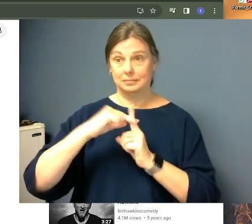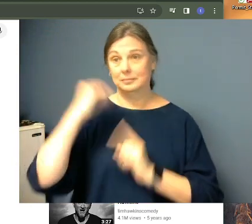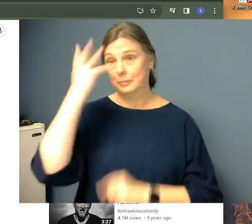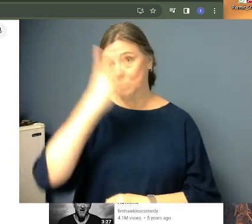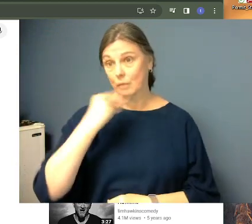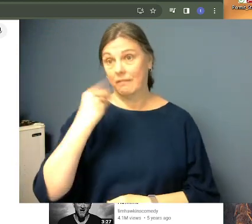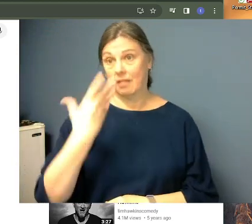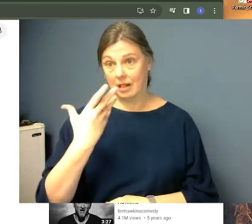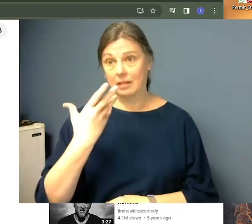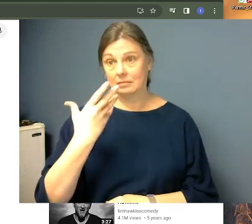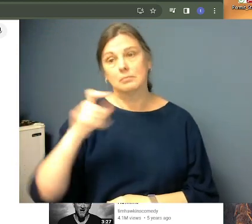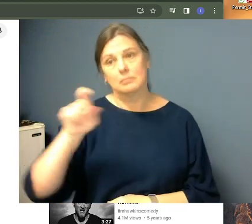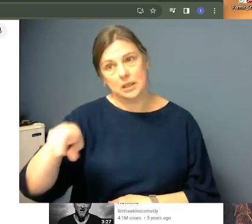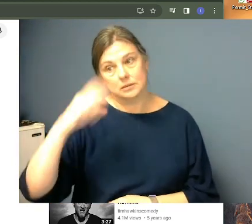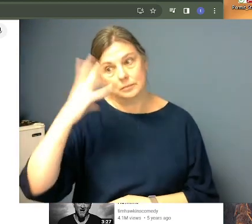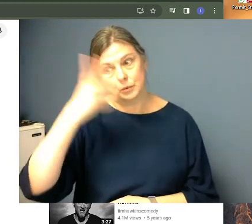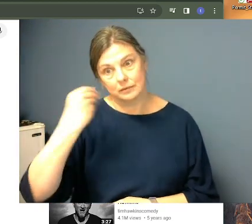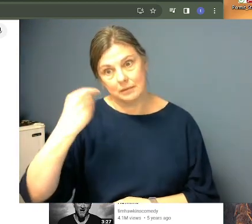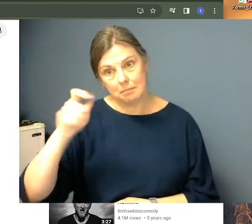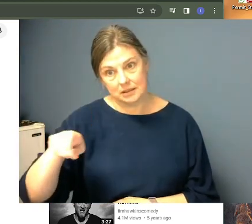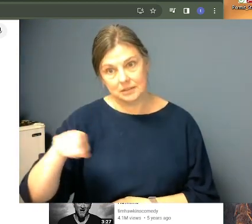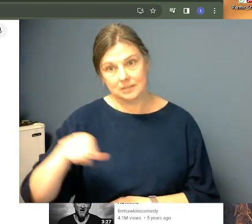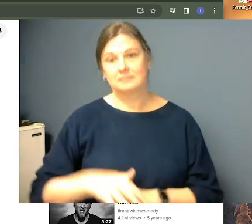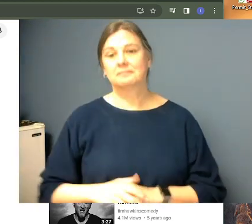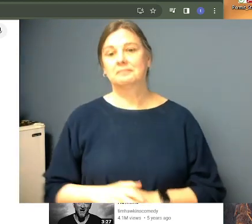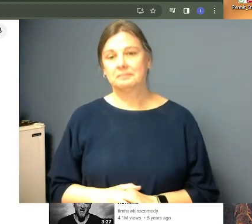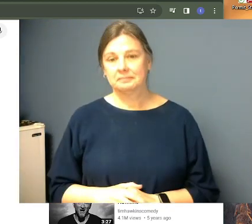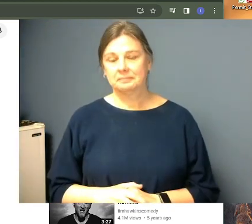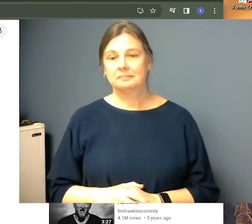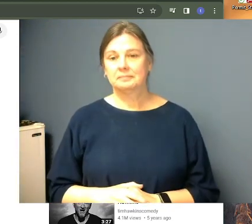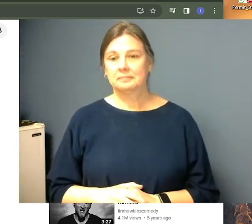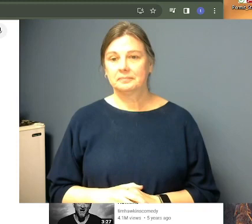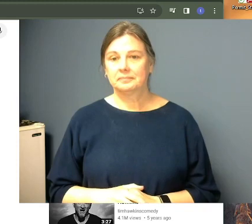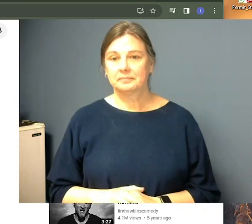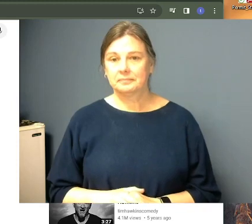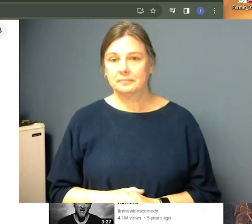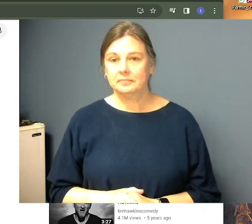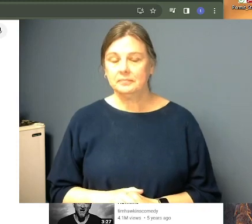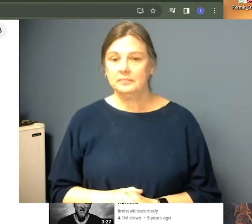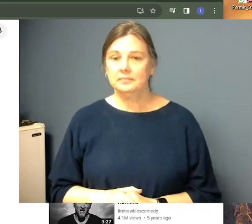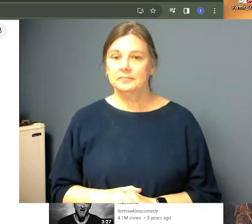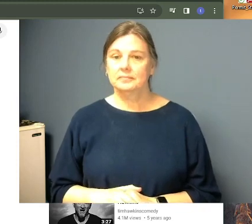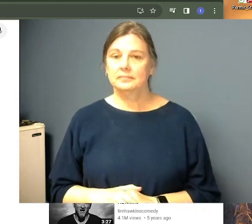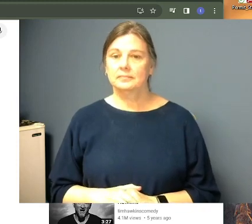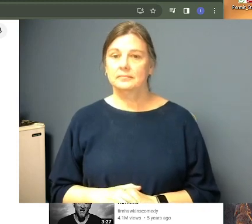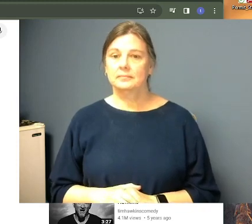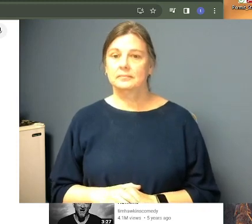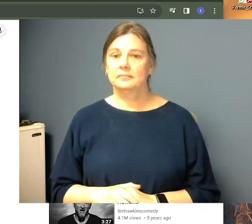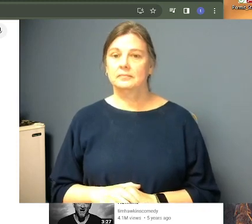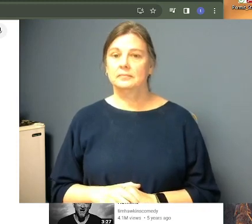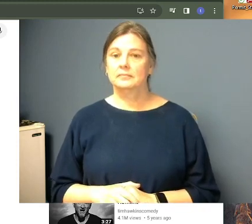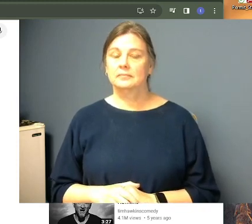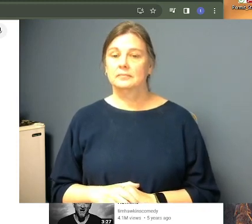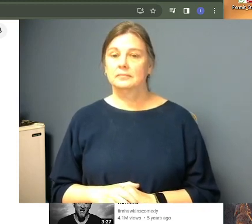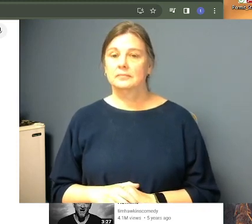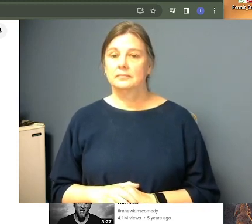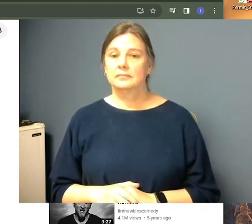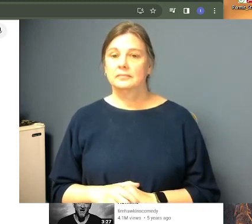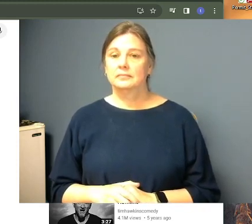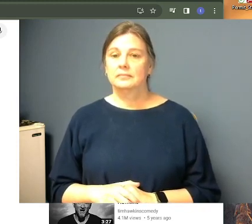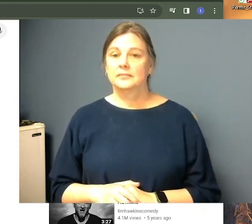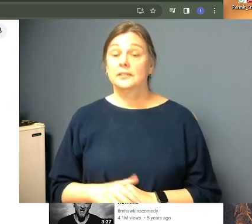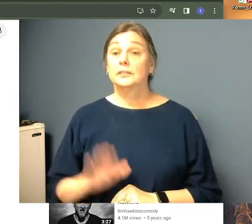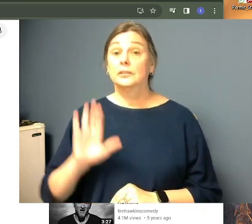still have to be beautiful, according to kind of what this message is telling us. In the PowerPoint, I gave